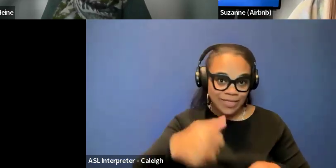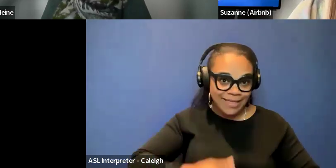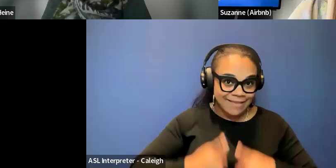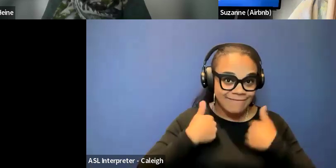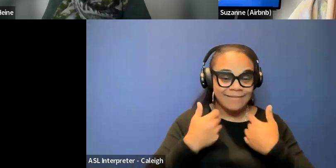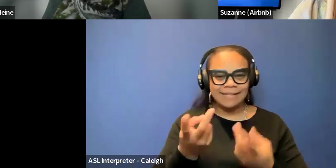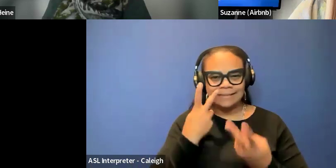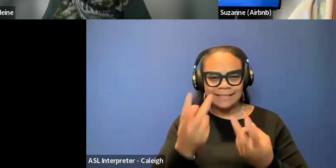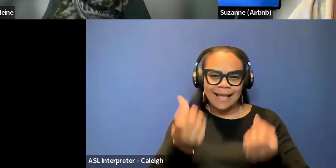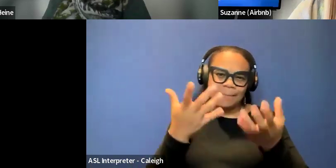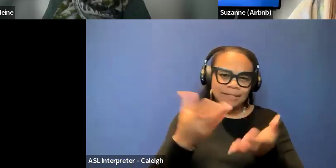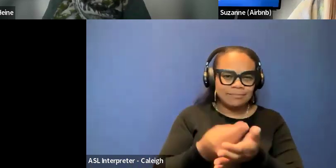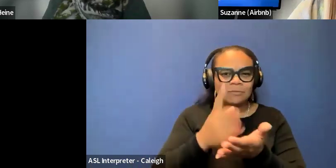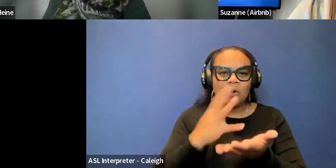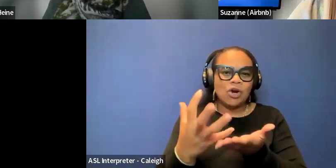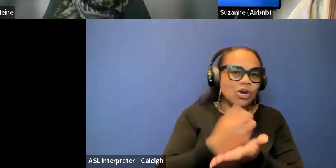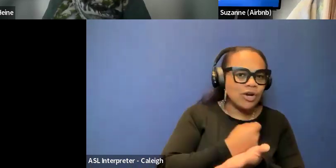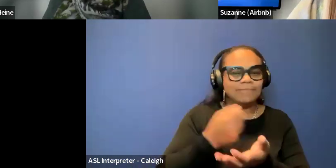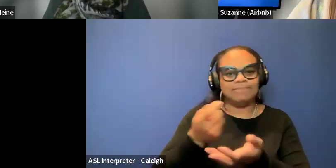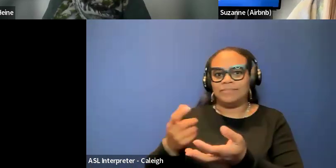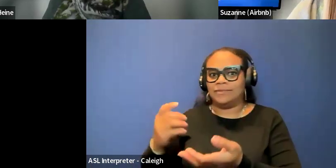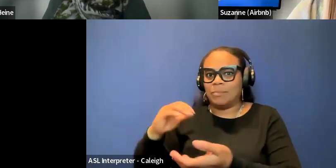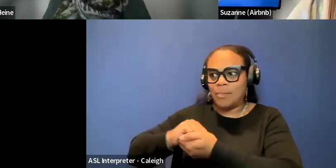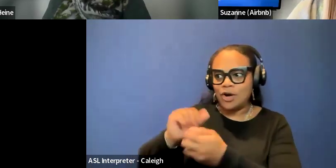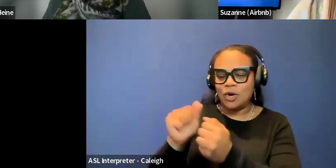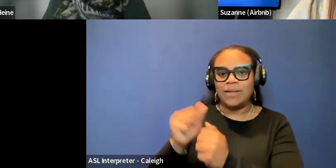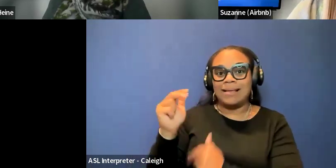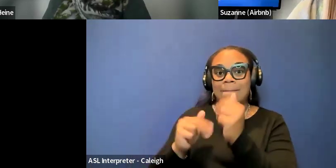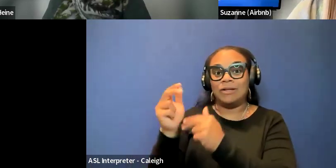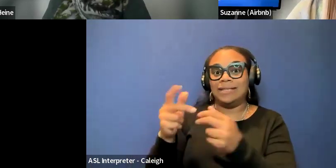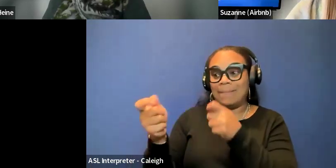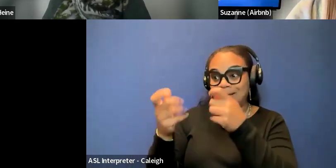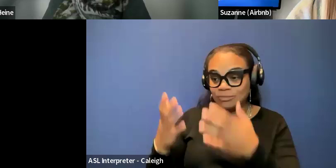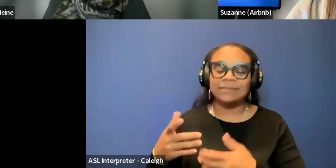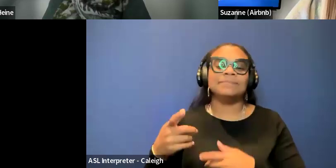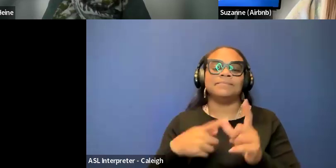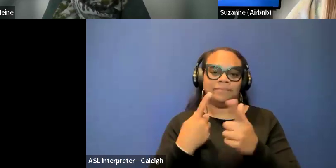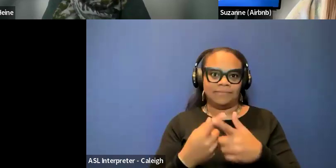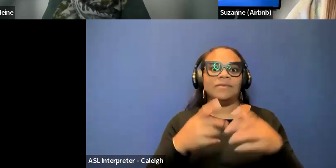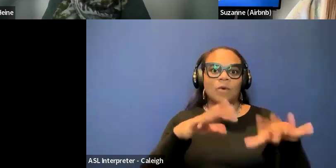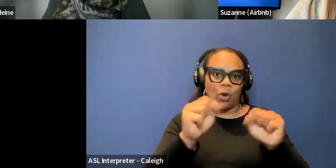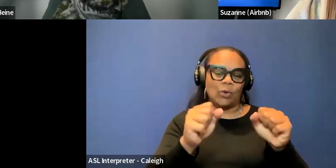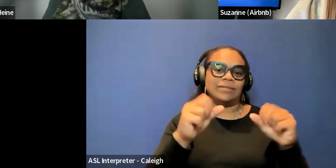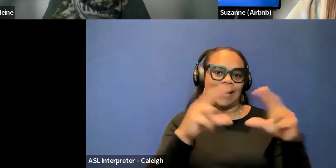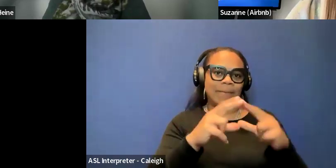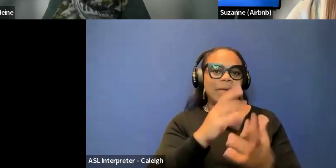how much you earn, you can connect with building management, and then you can host on Airbnb part-time. So if you go